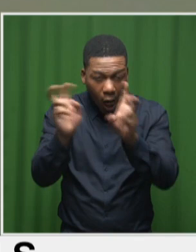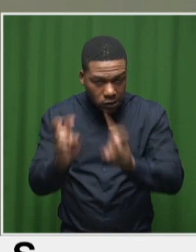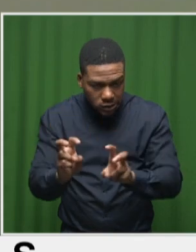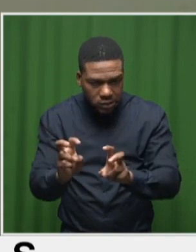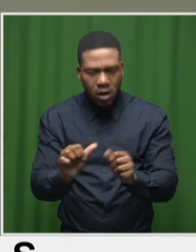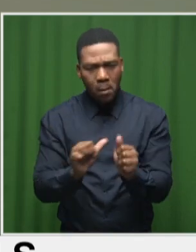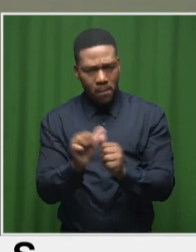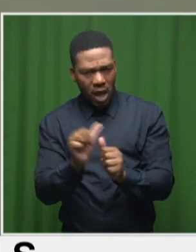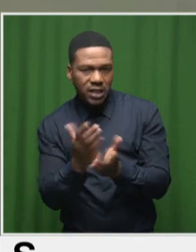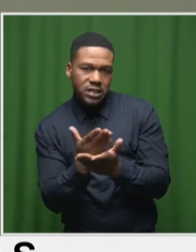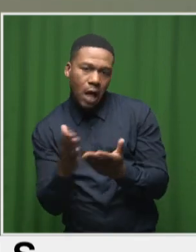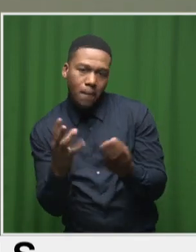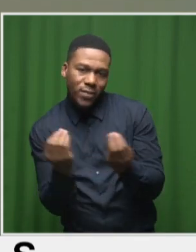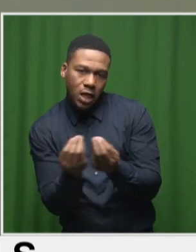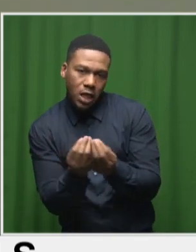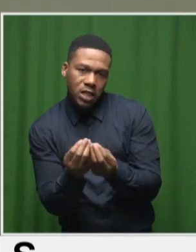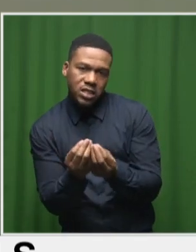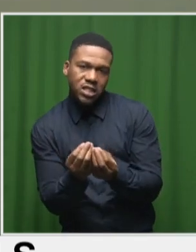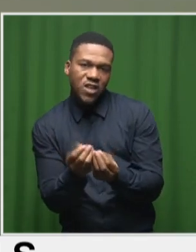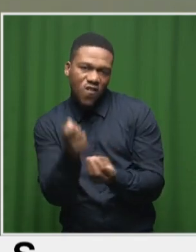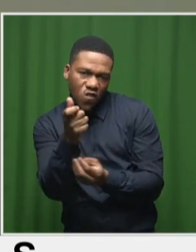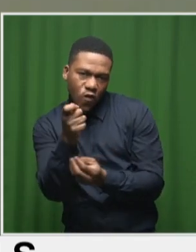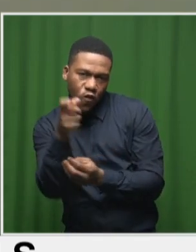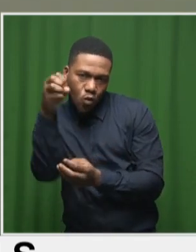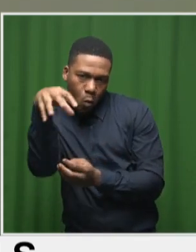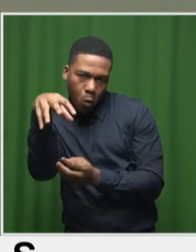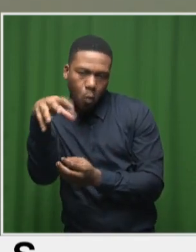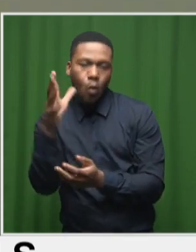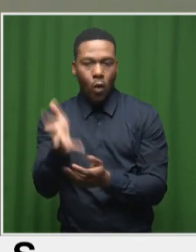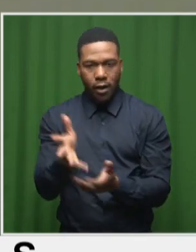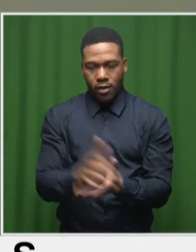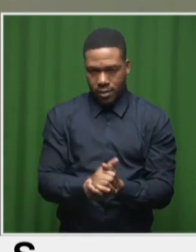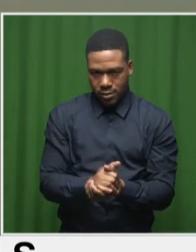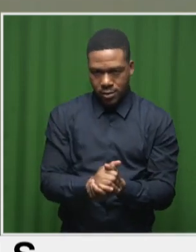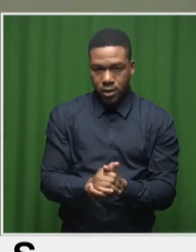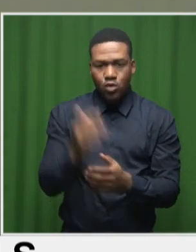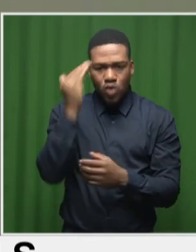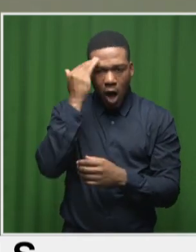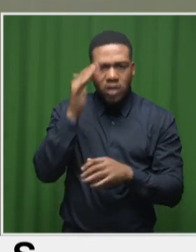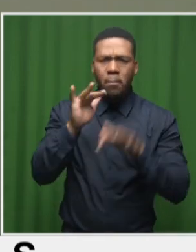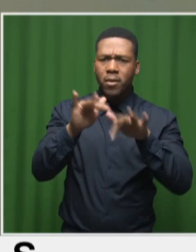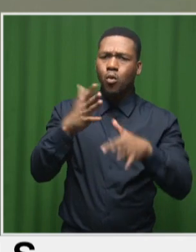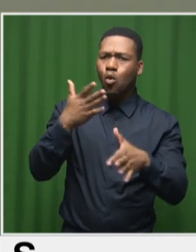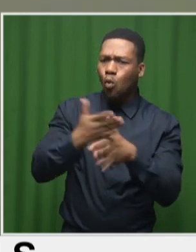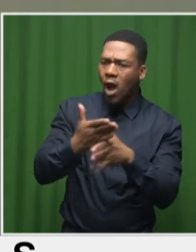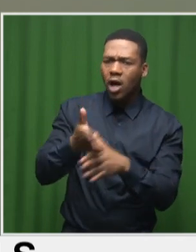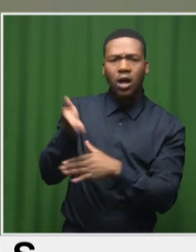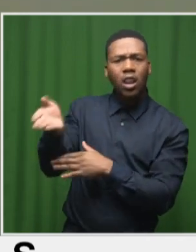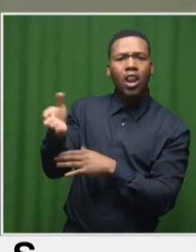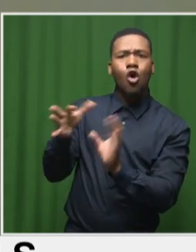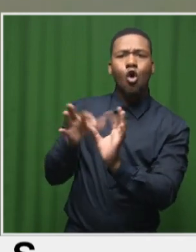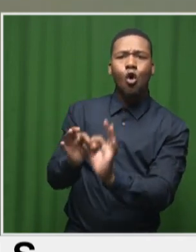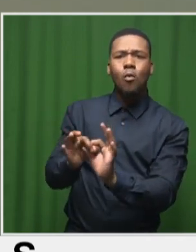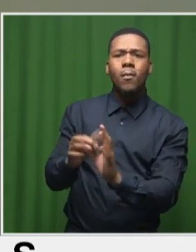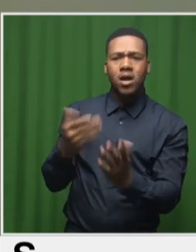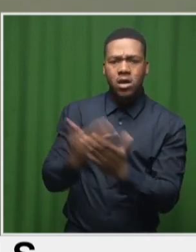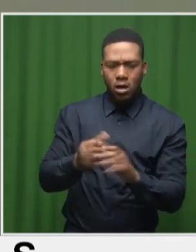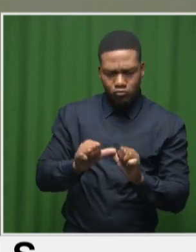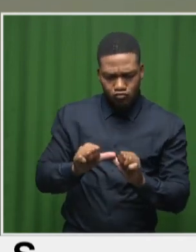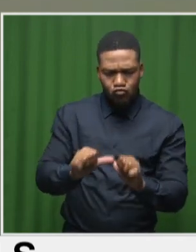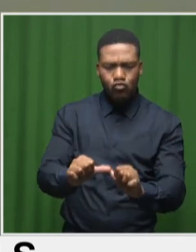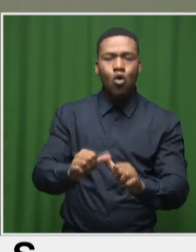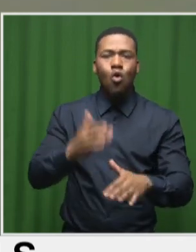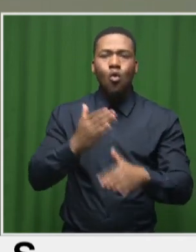have, some of your appliances working. As we may know that some people are working from home, they can still continue using their computers, and you